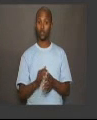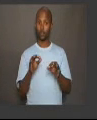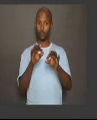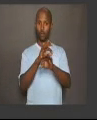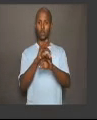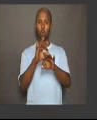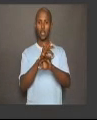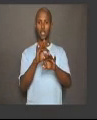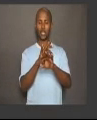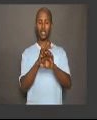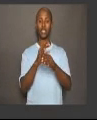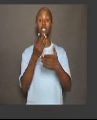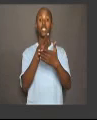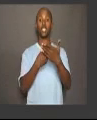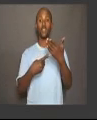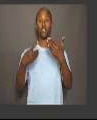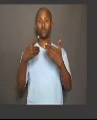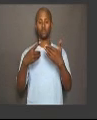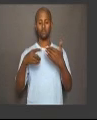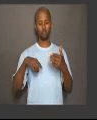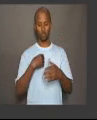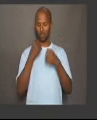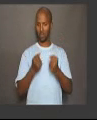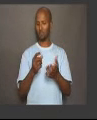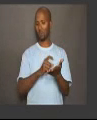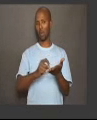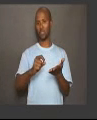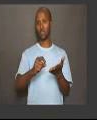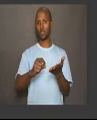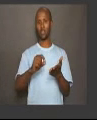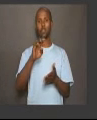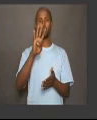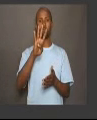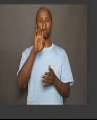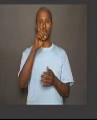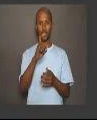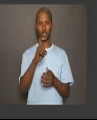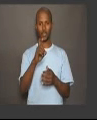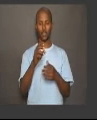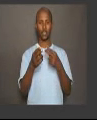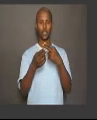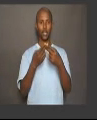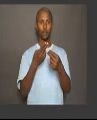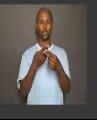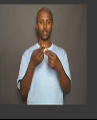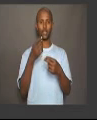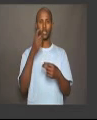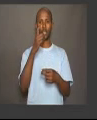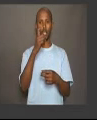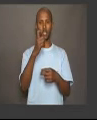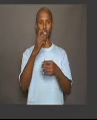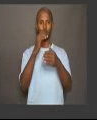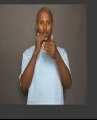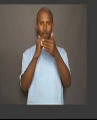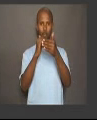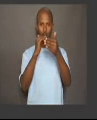Factorizing the derivative, we can write it as 4x times